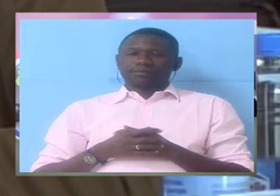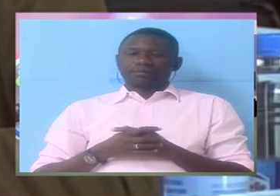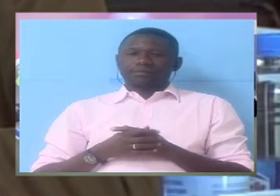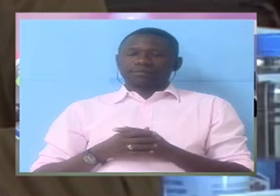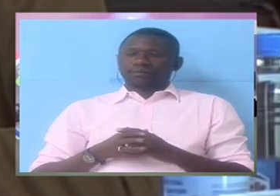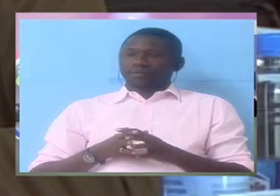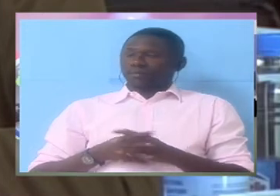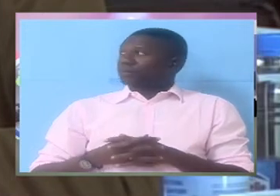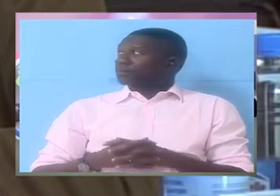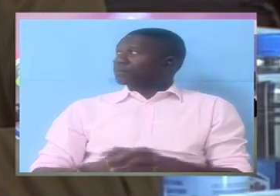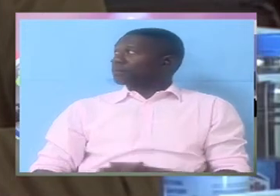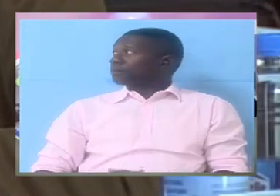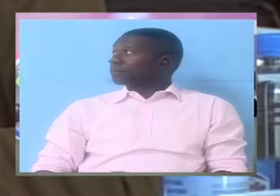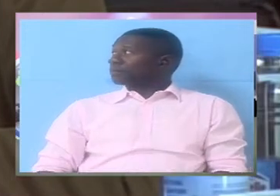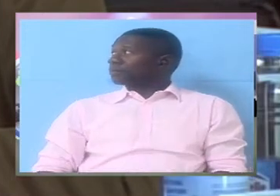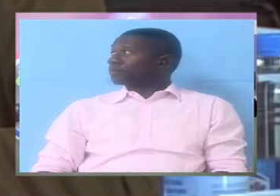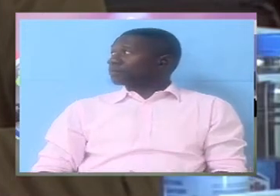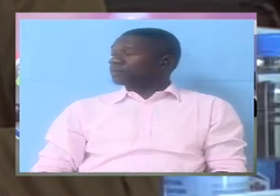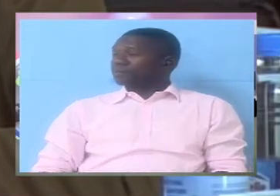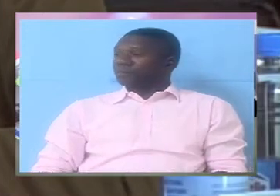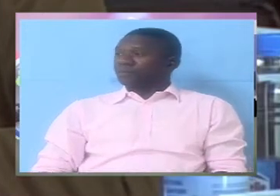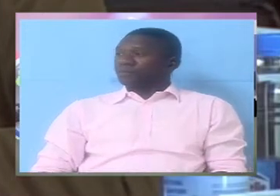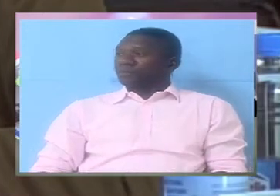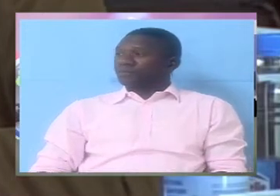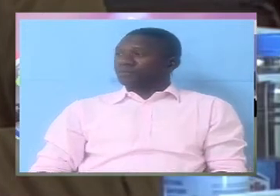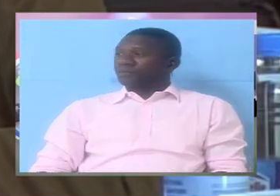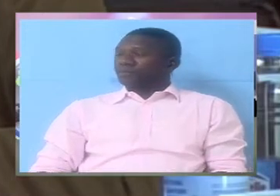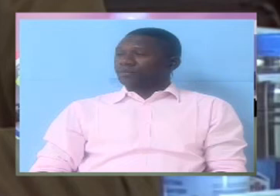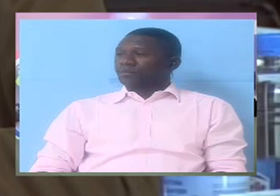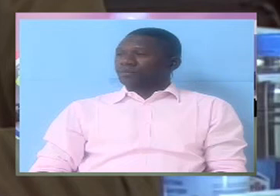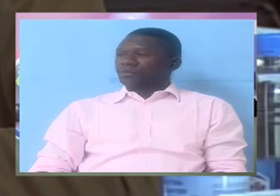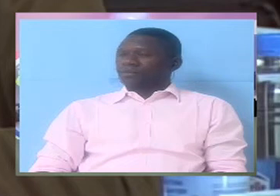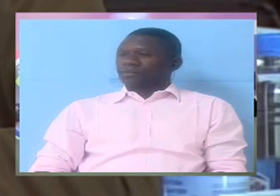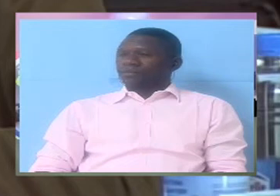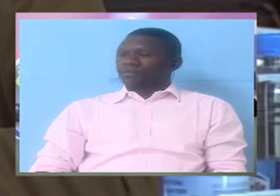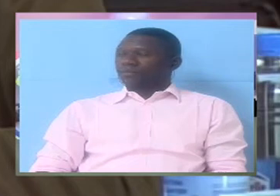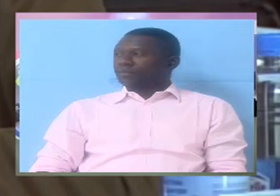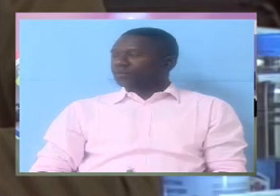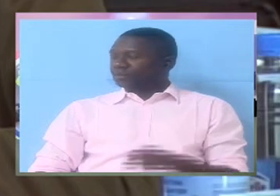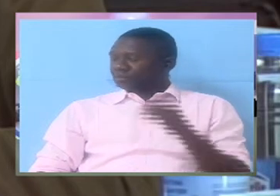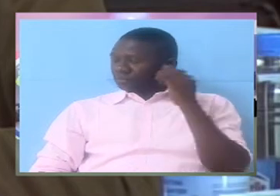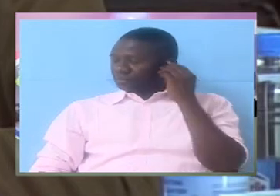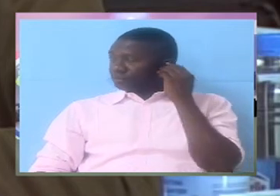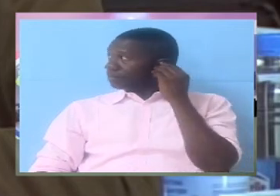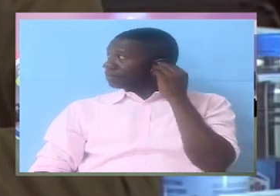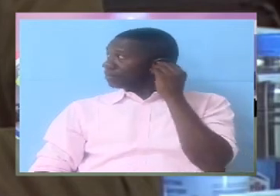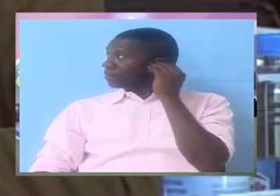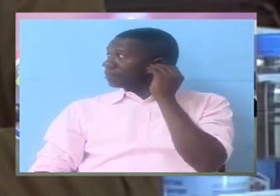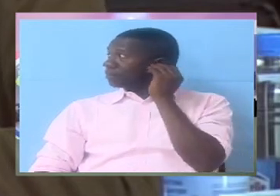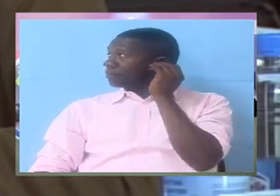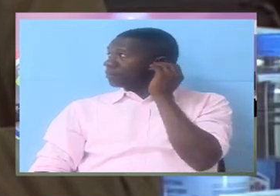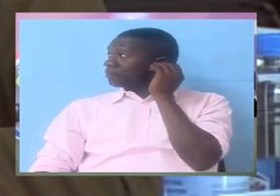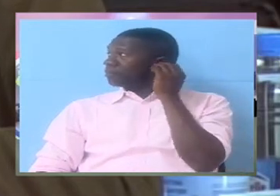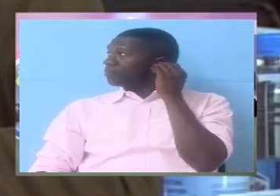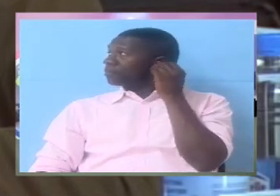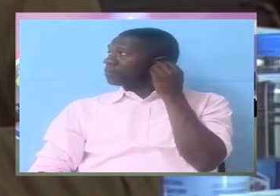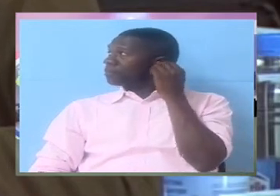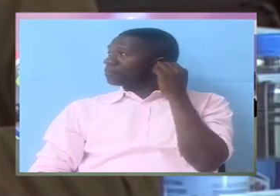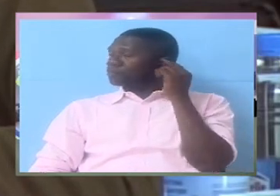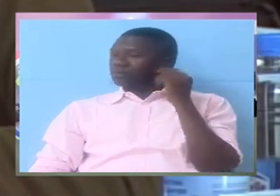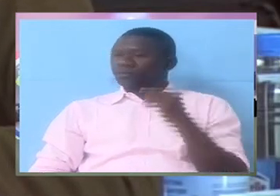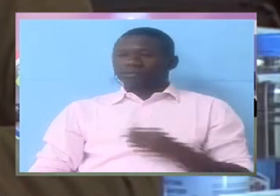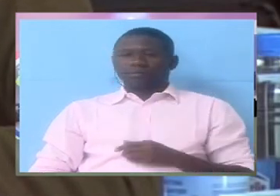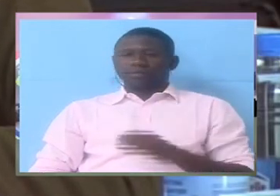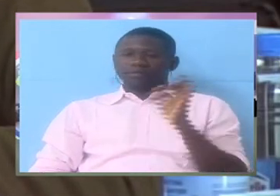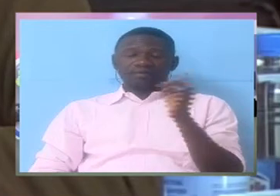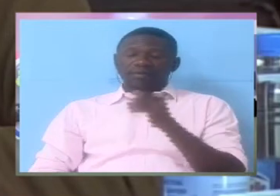kluntila luas pour ka wulindina nje kana Banjul wo lungun telefon keta kluntila sambala nolan koti. Very